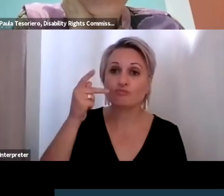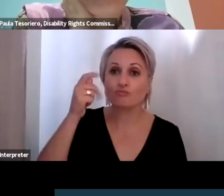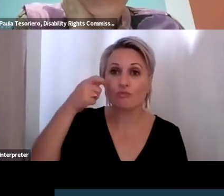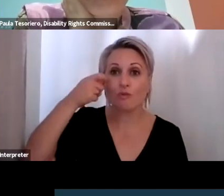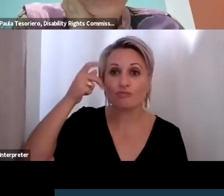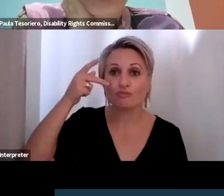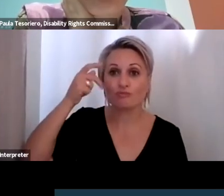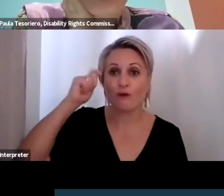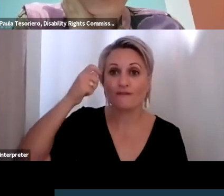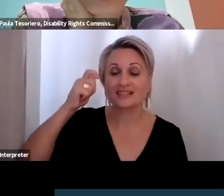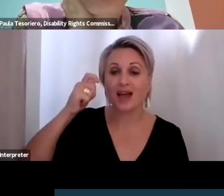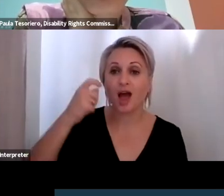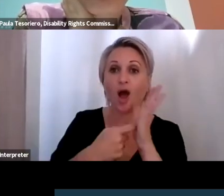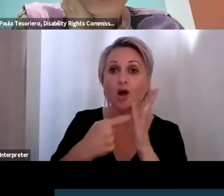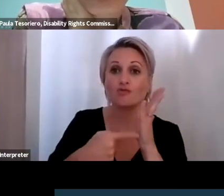bot.